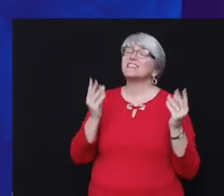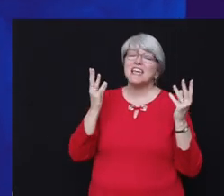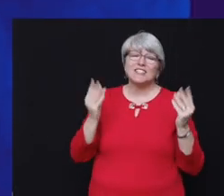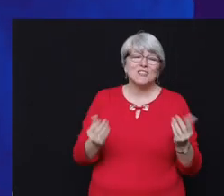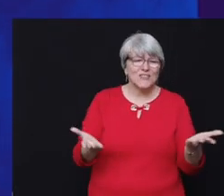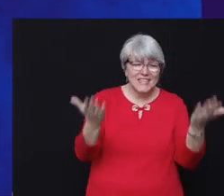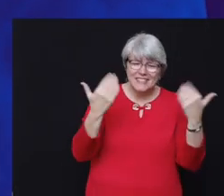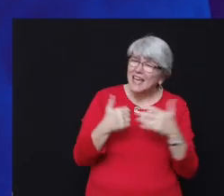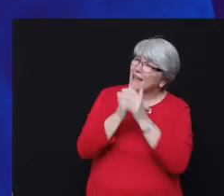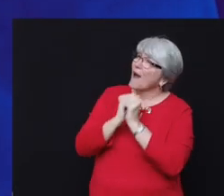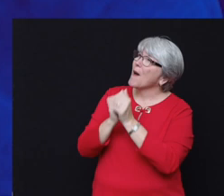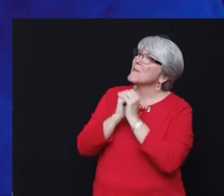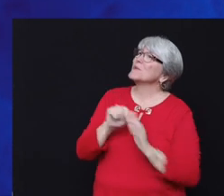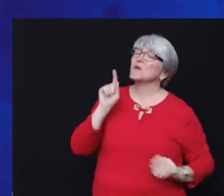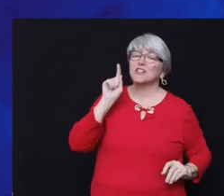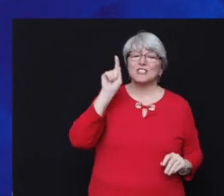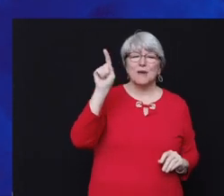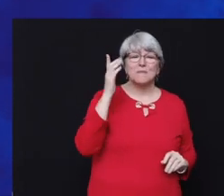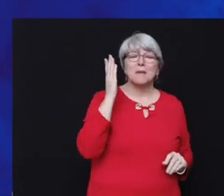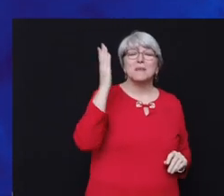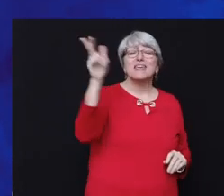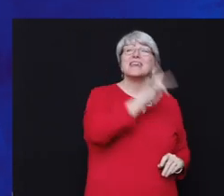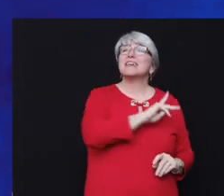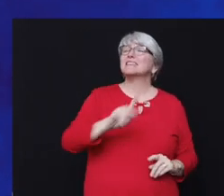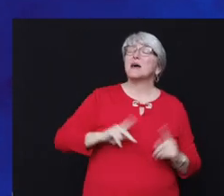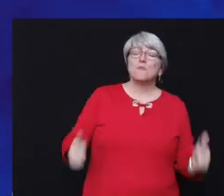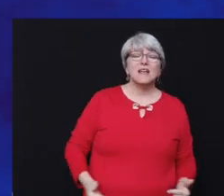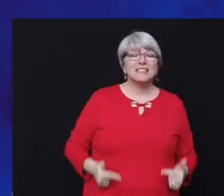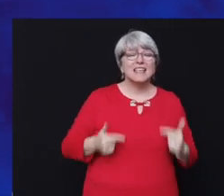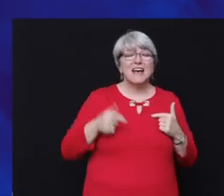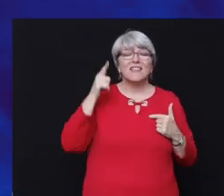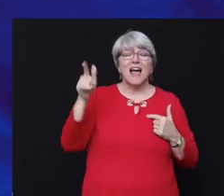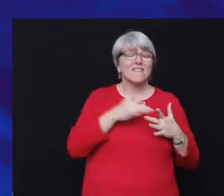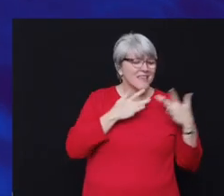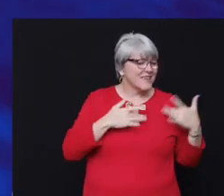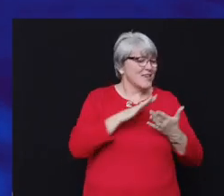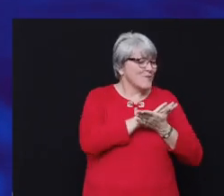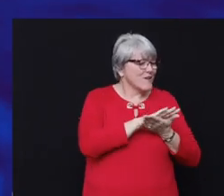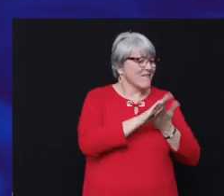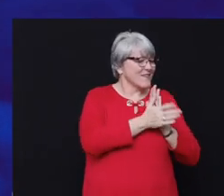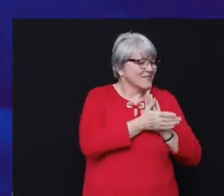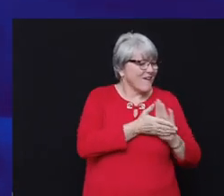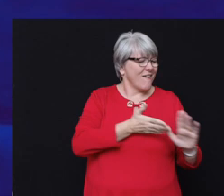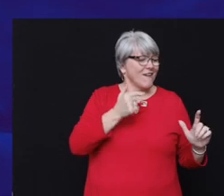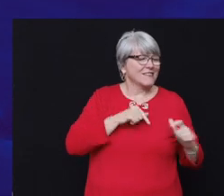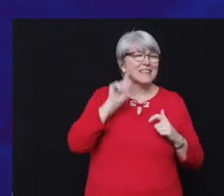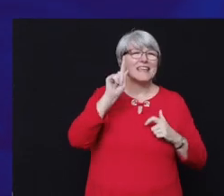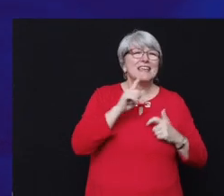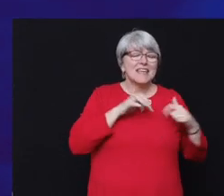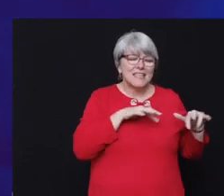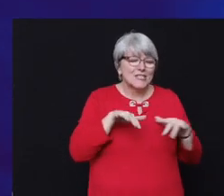of tenderness. Come and worship him, he's the Prince of Life. He will cleanse our